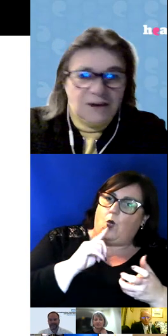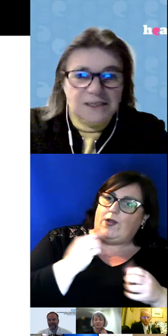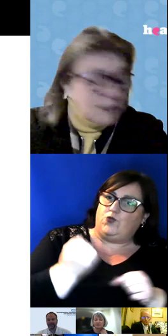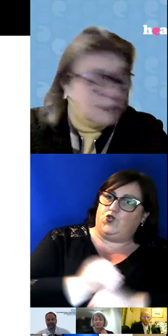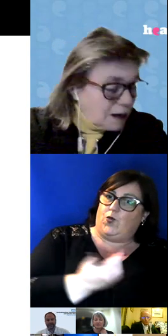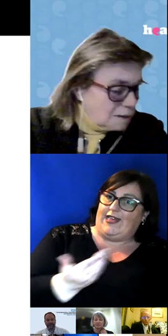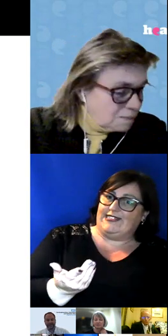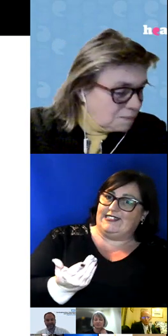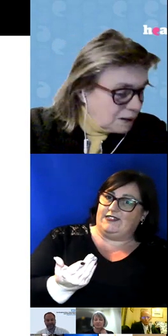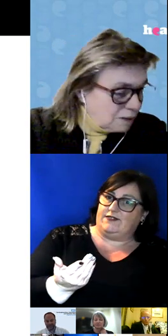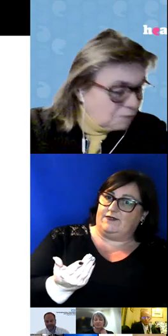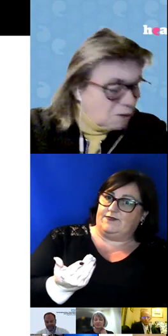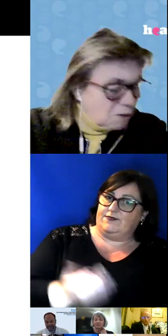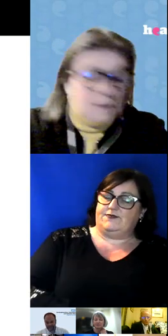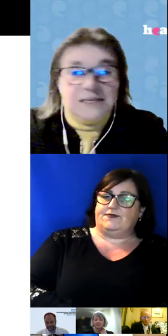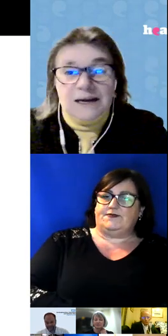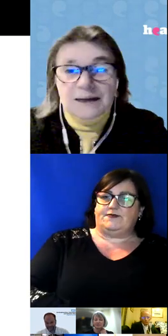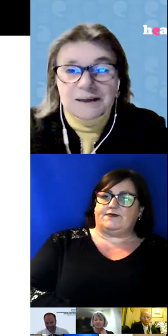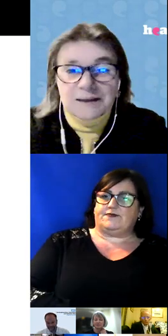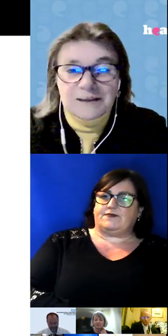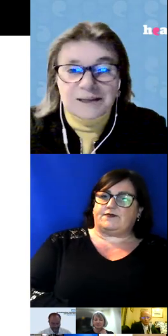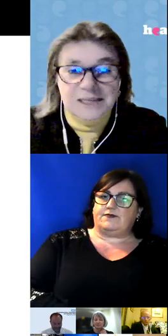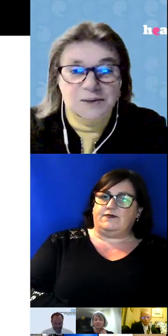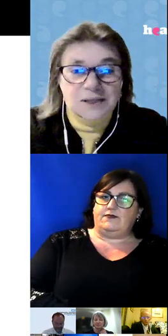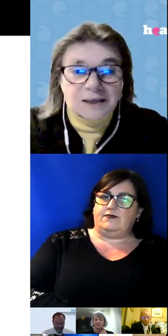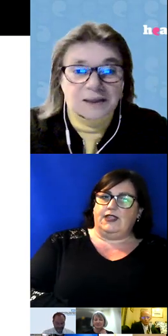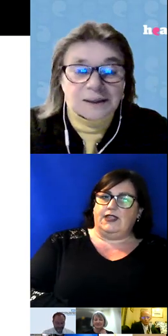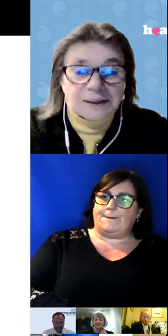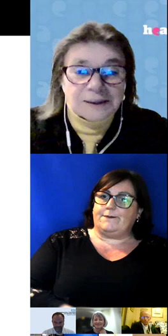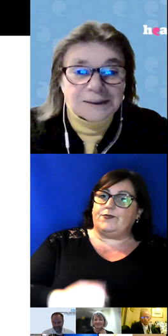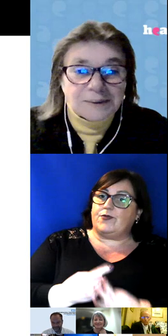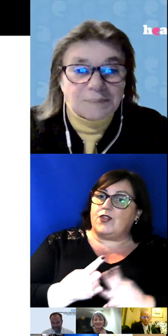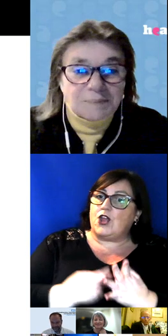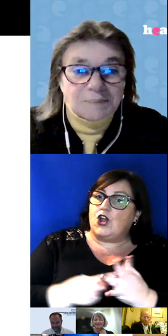Thank you, Tracy. Rob Beasley, this is yours.